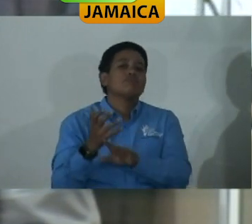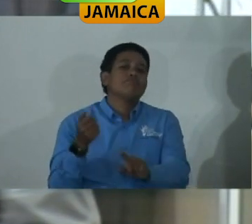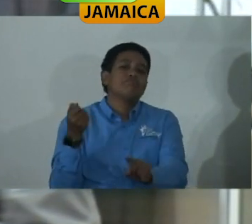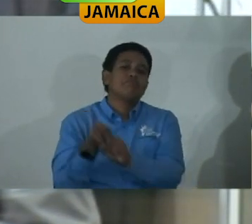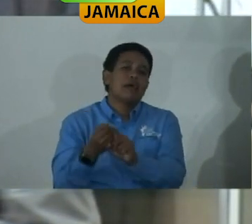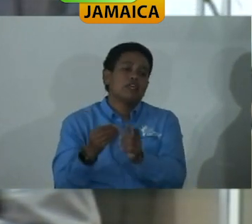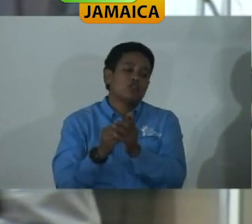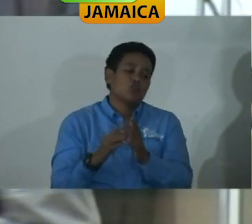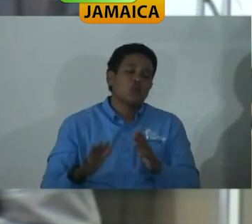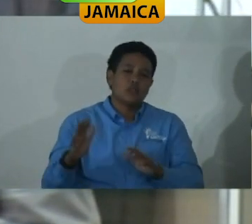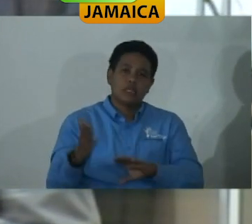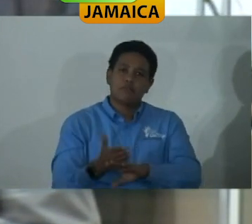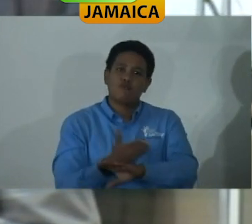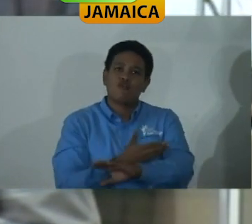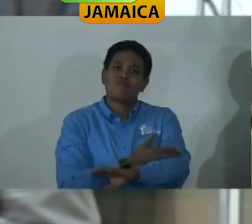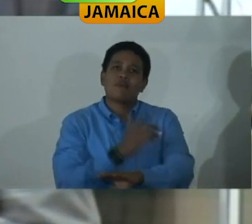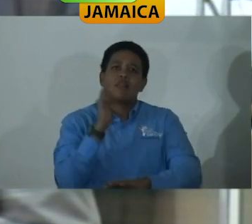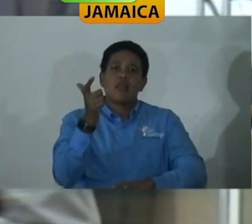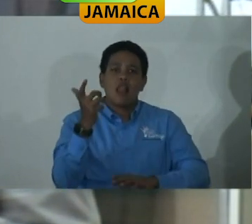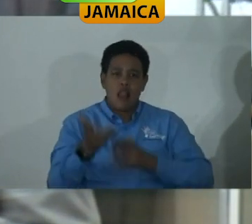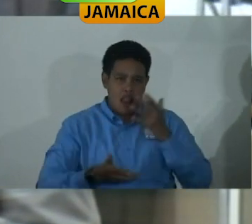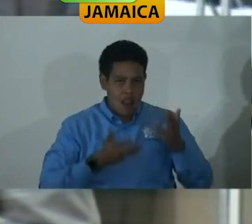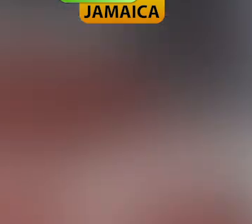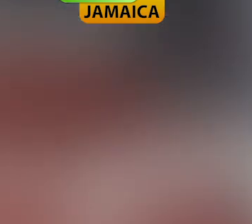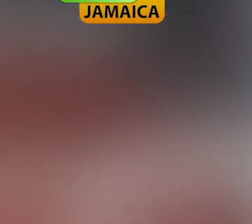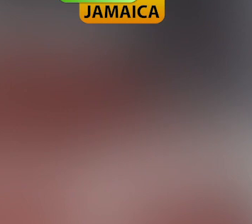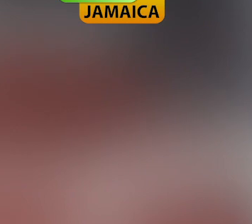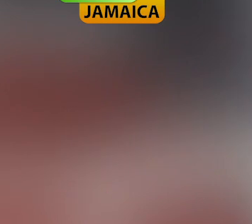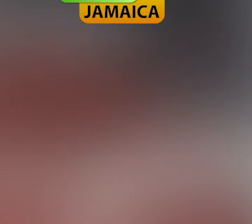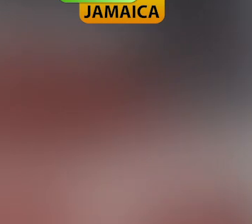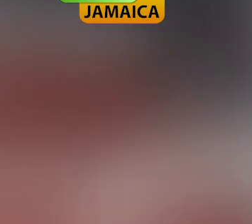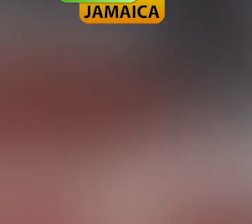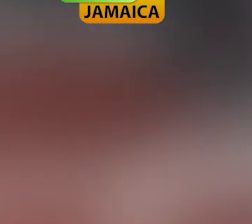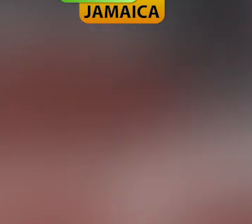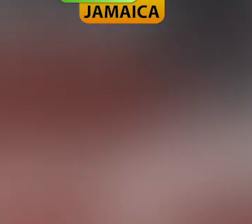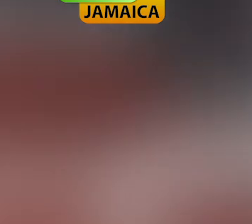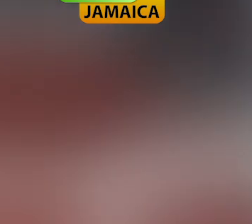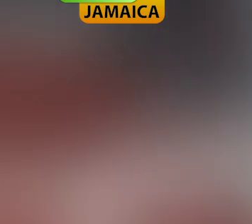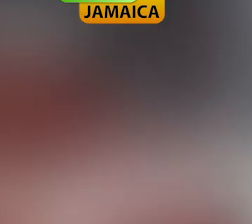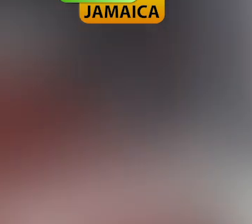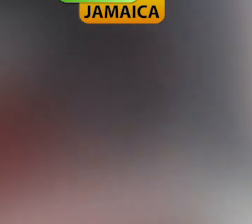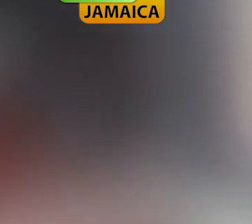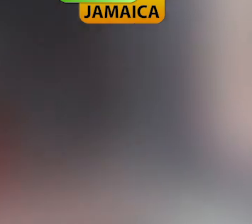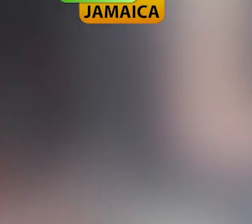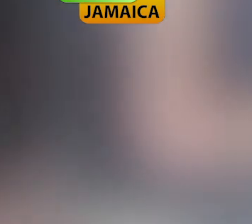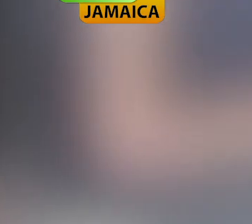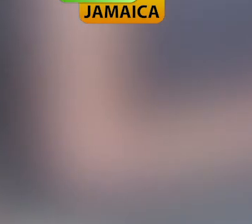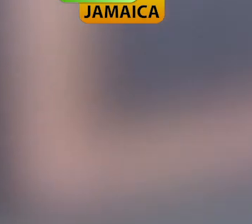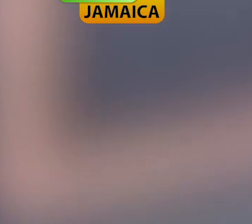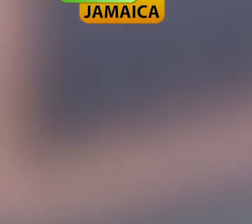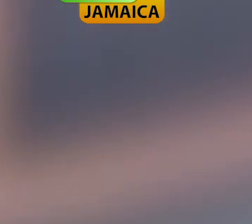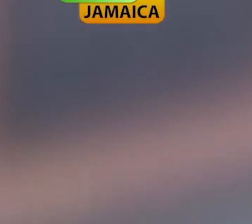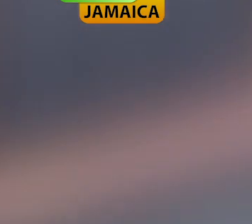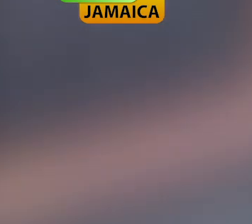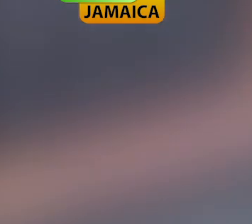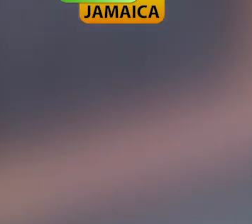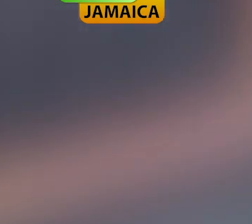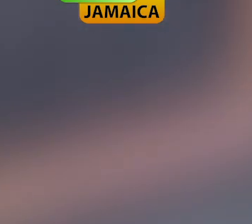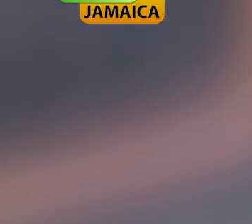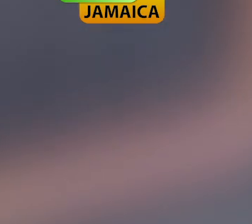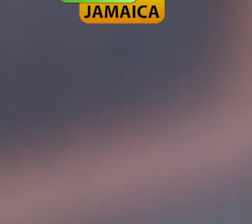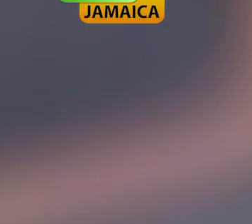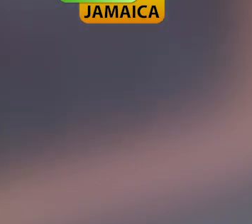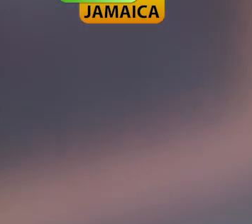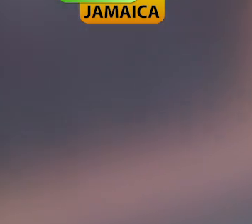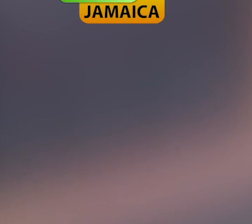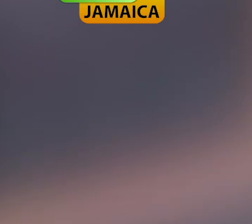students' progress as they move throughout the system. She explains that this is part of a larger initiative called the